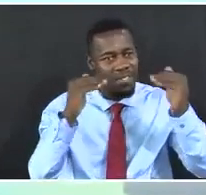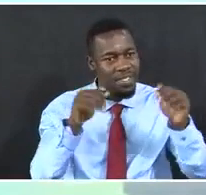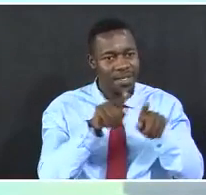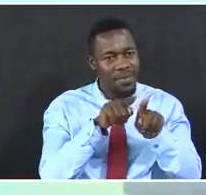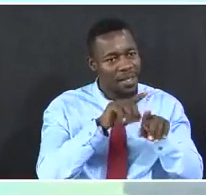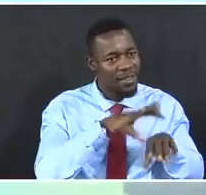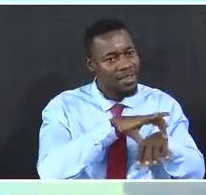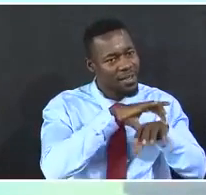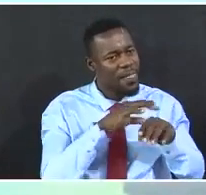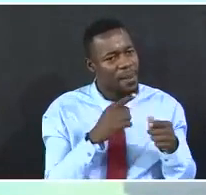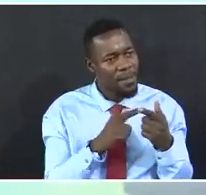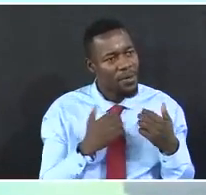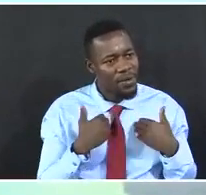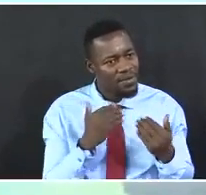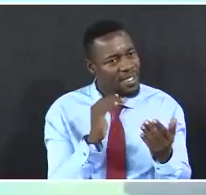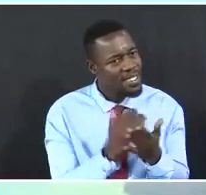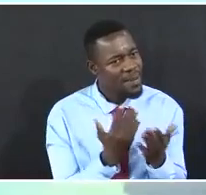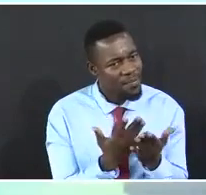are some of these?